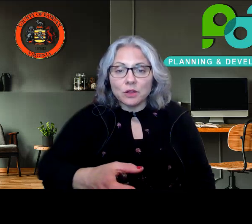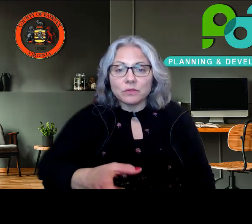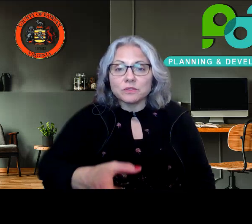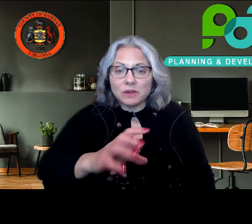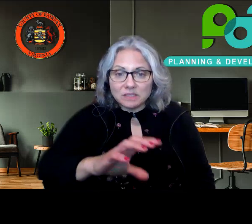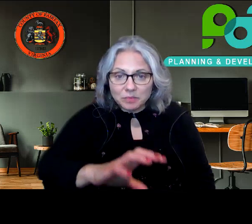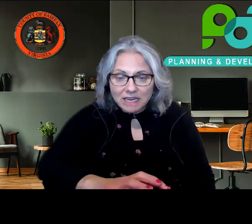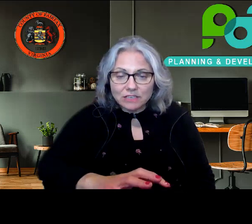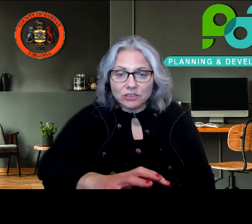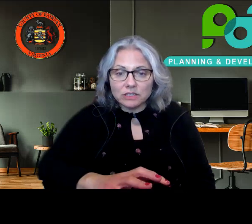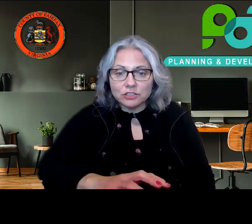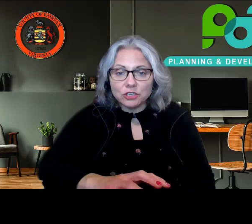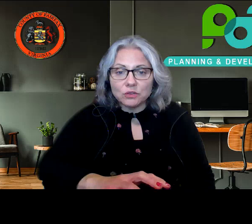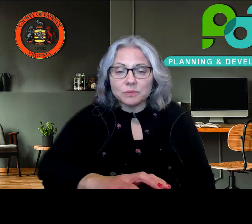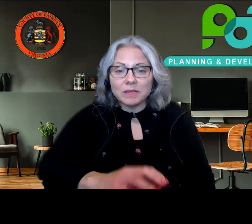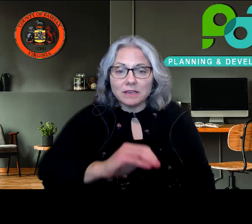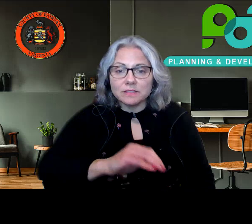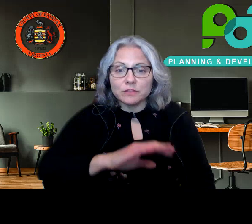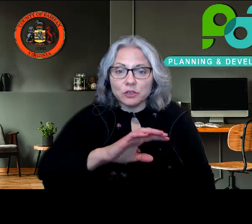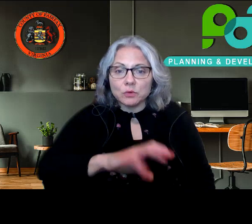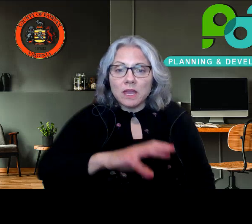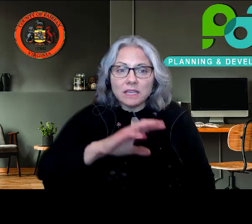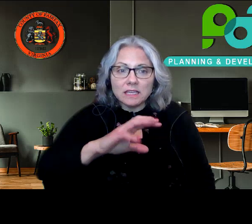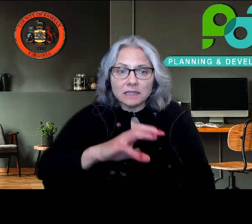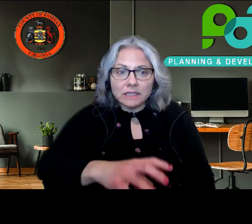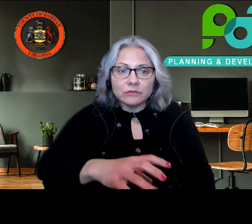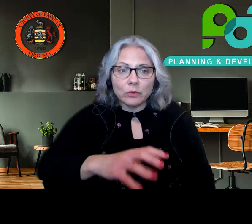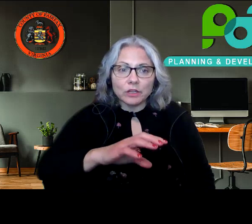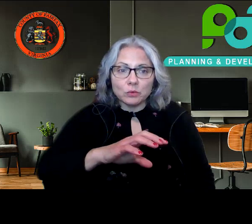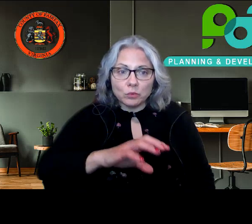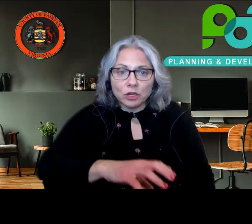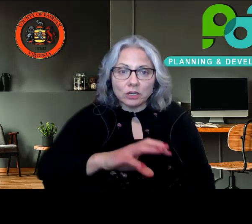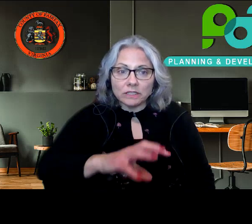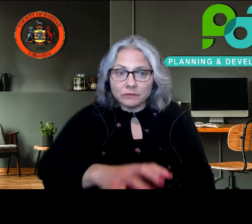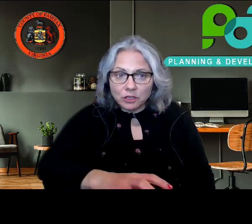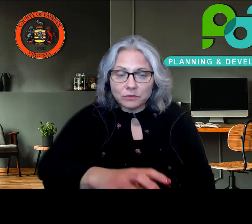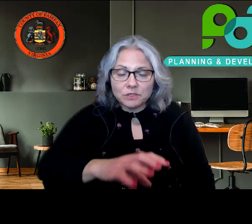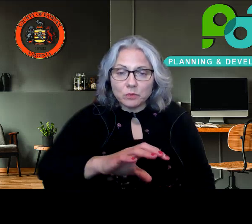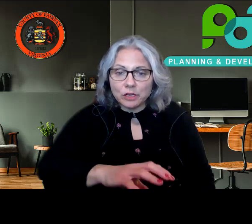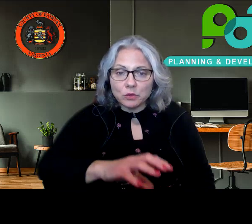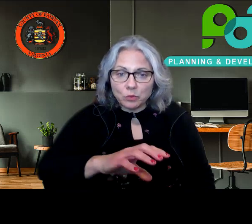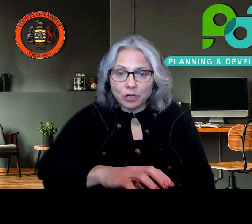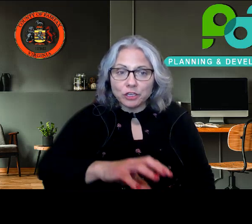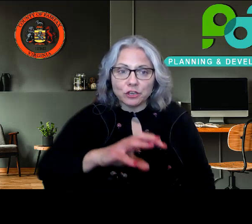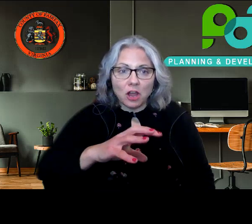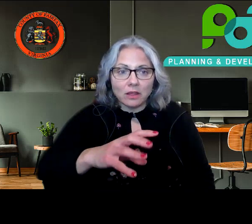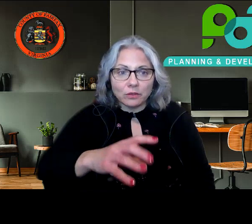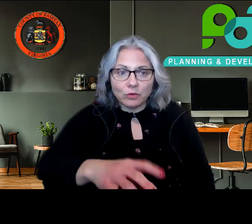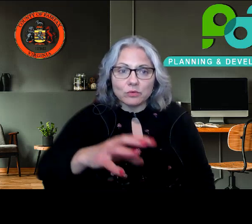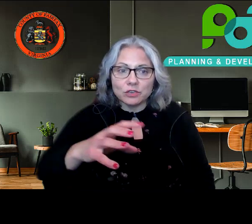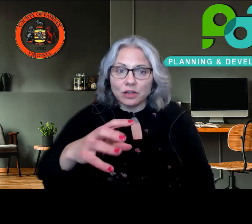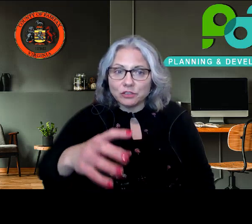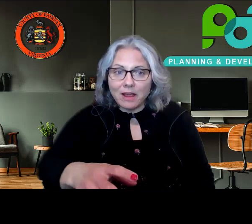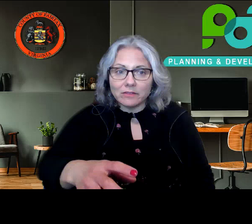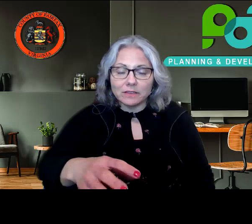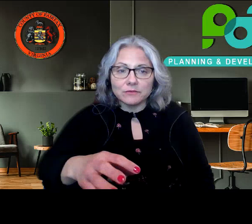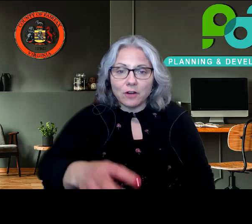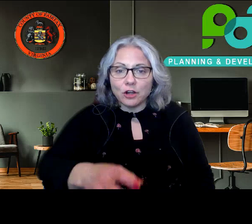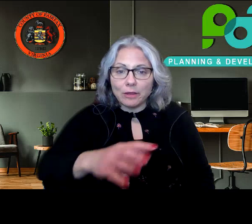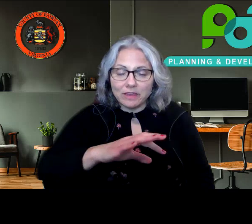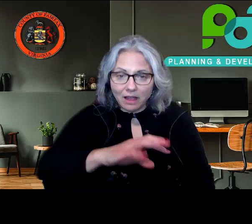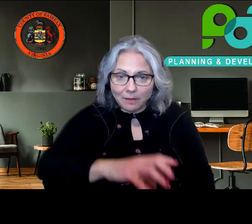address those transportation issues, because if you can live where you work or live close to where you work, you're not on the road, you're not